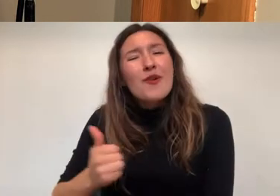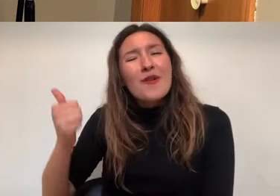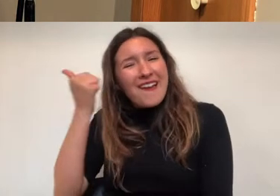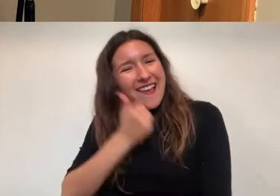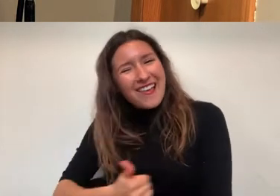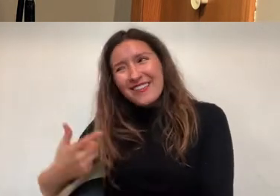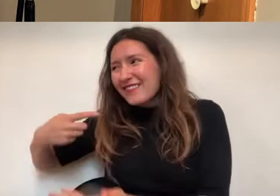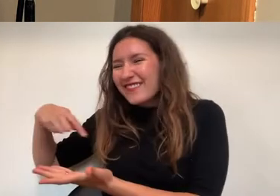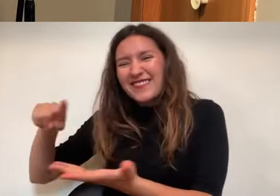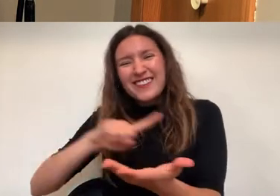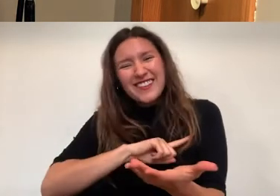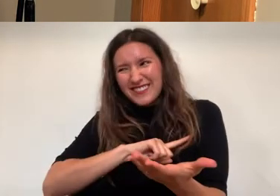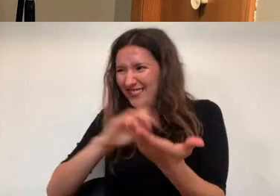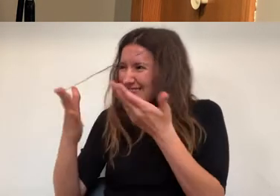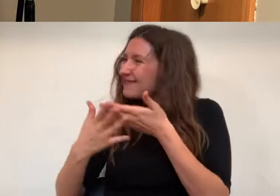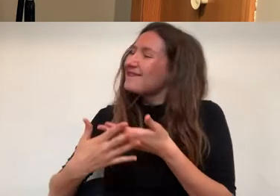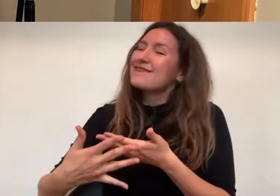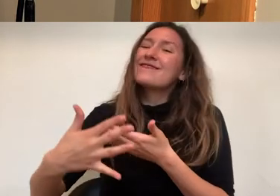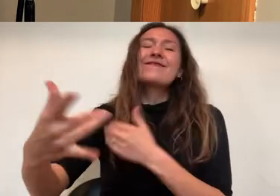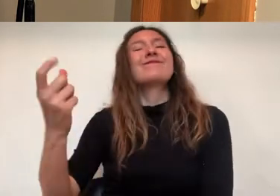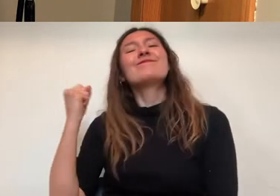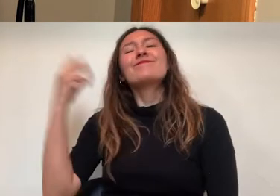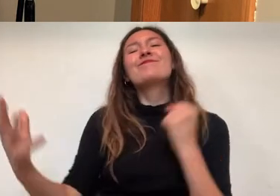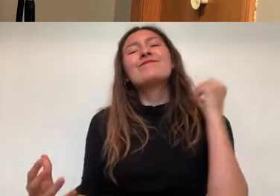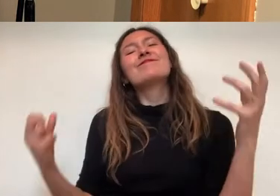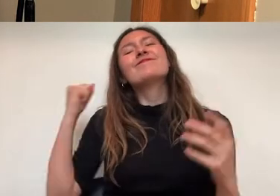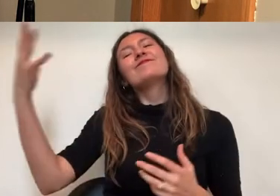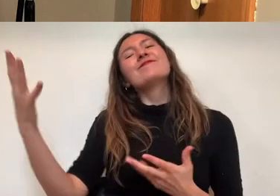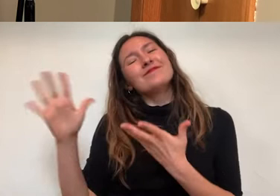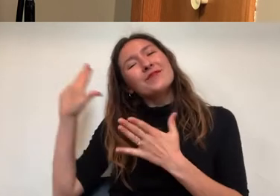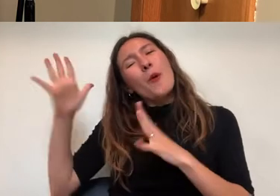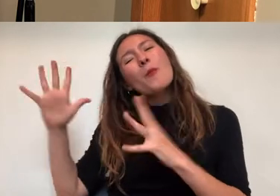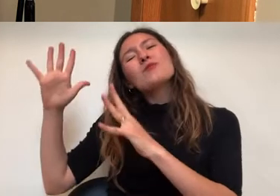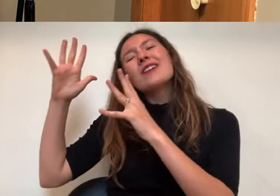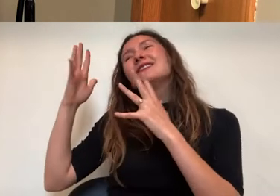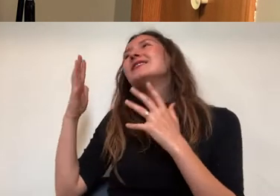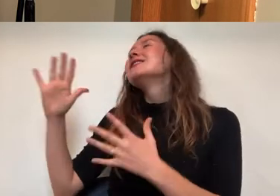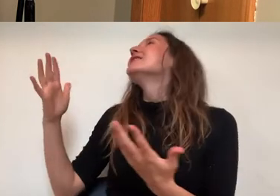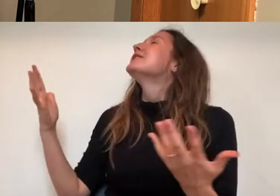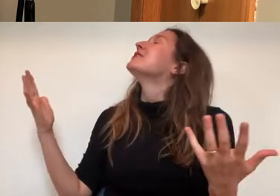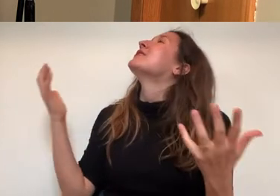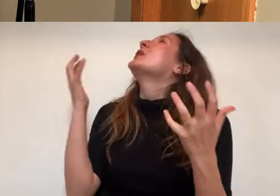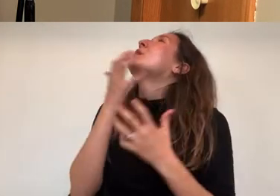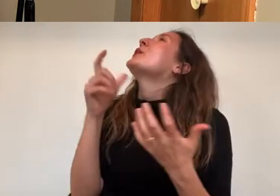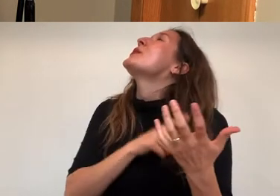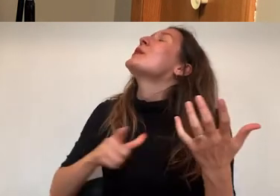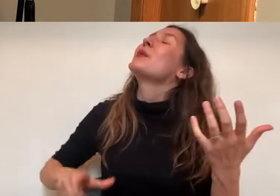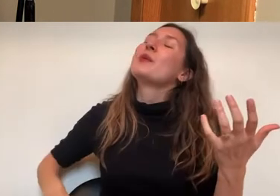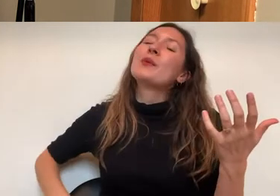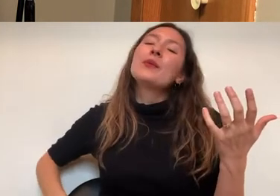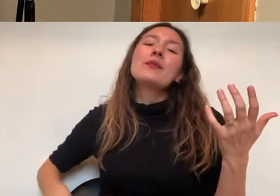forevermore, for endless days. We will sing Your praise,